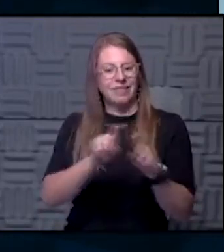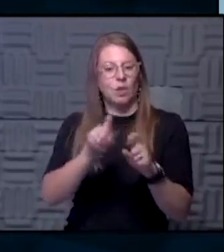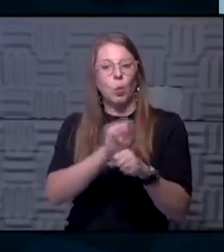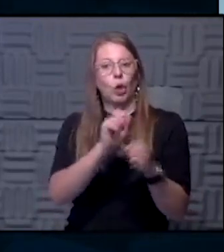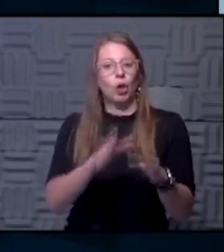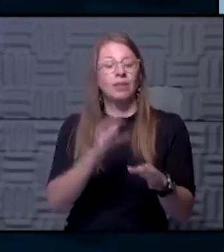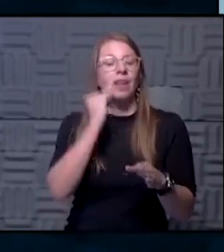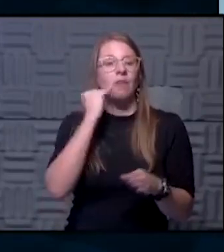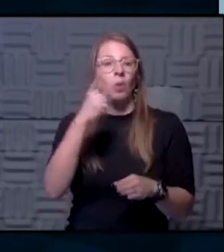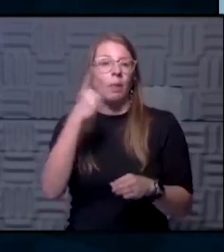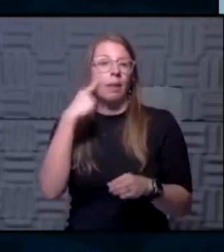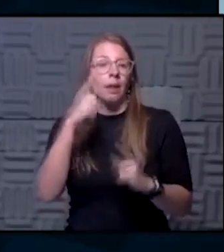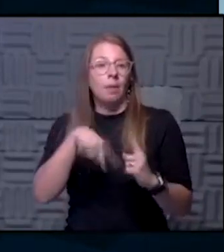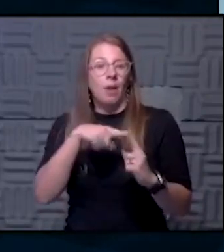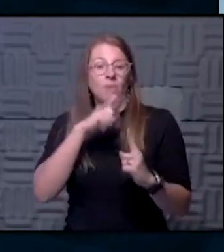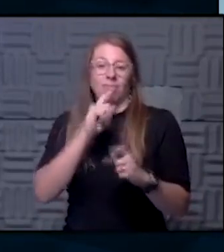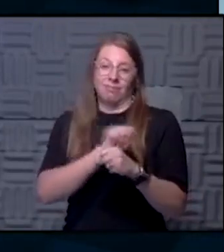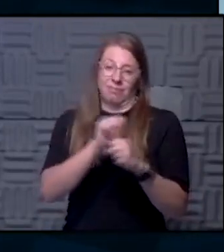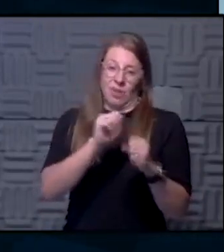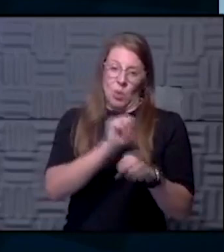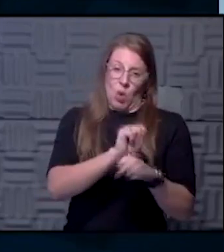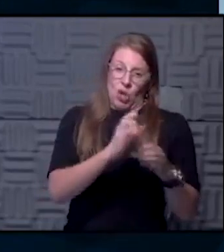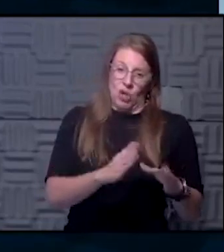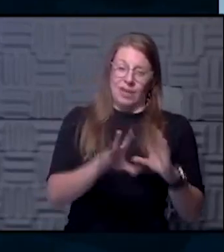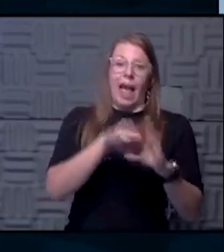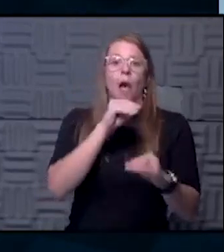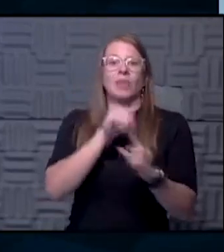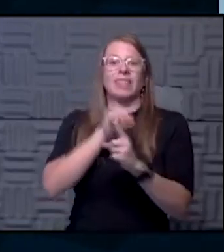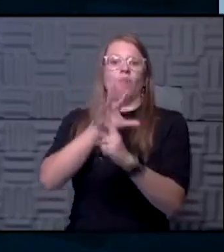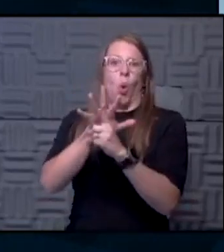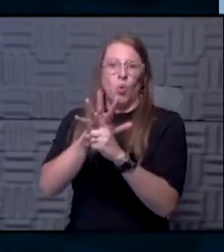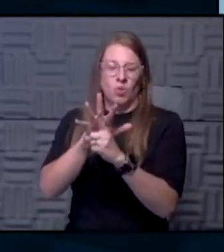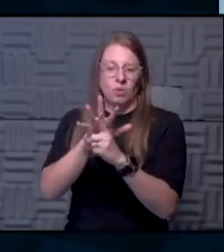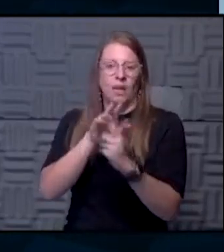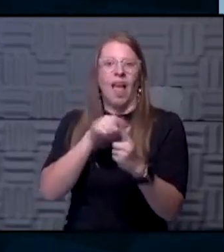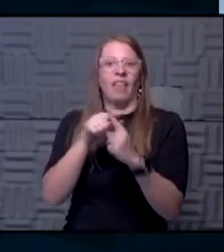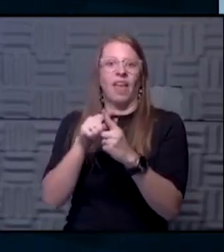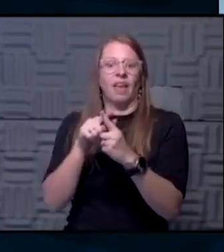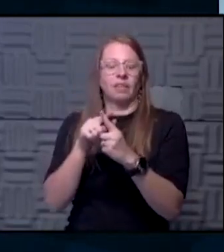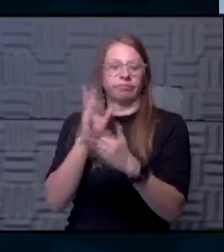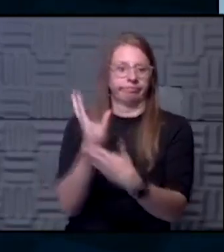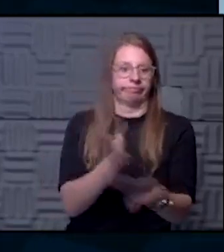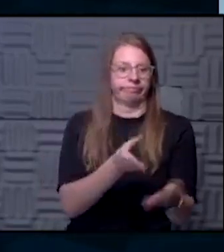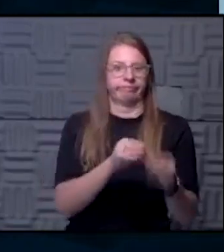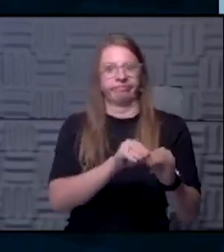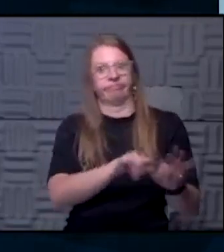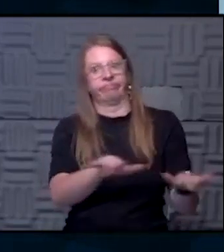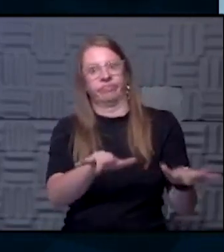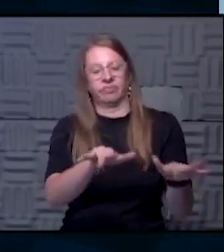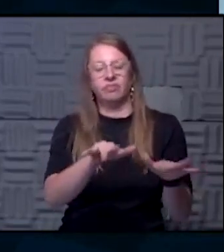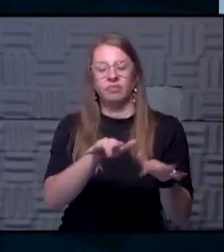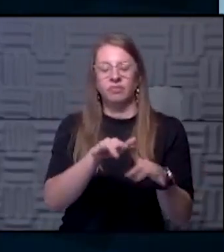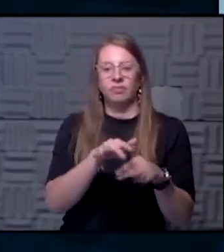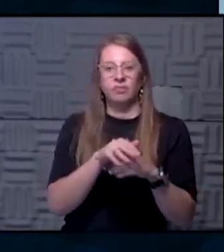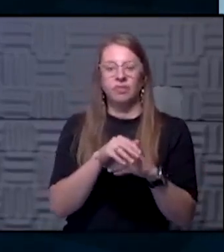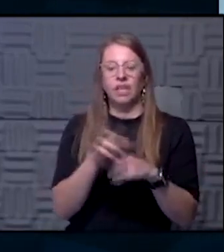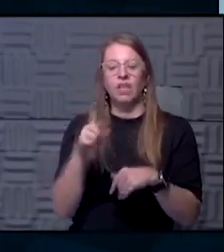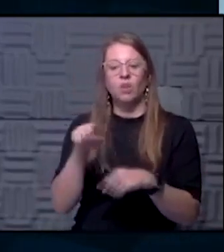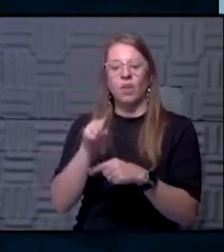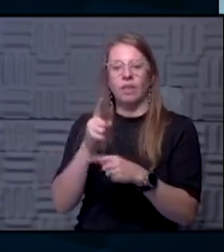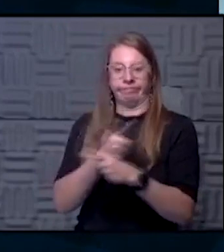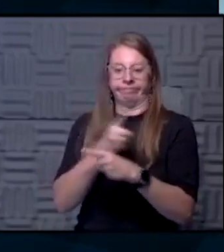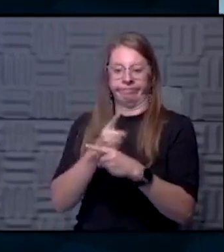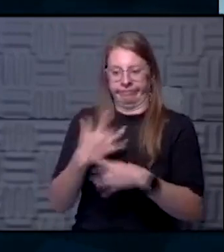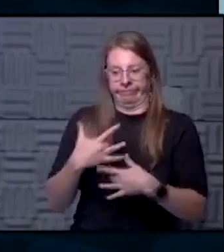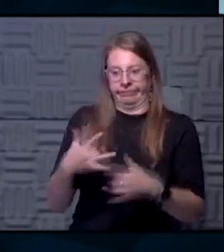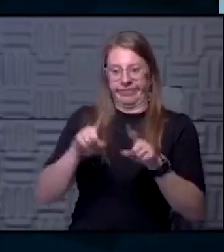because if you think about it, it's really the workers that are out exposed and then bring the virus in. And so they are regularly tested.